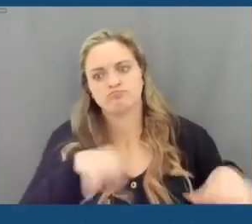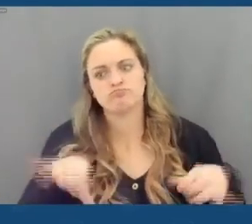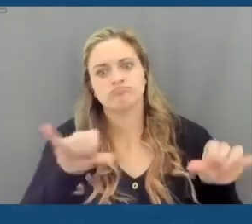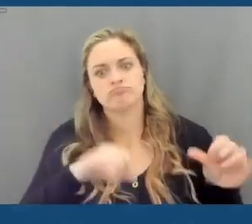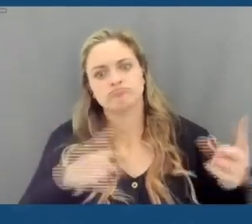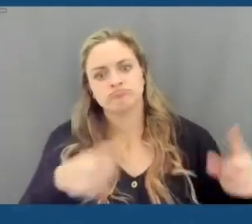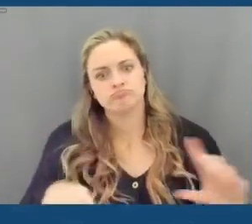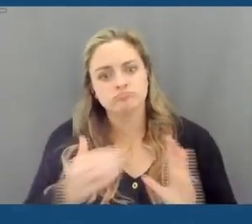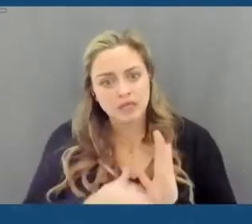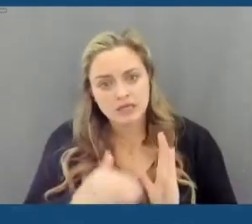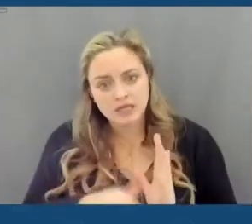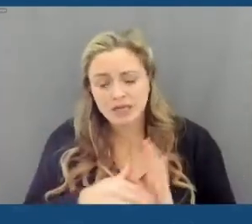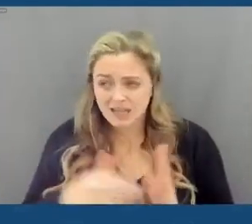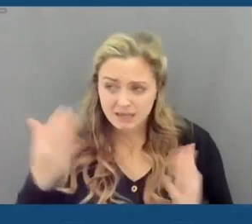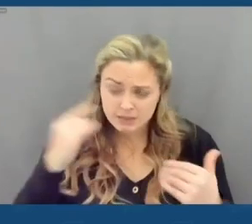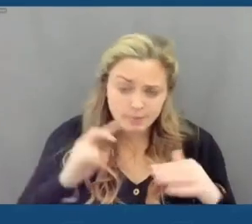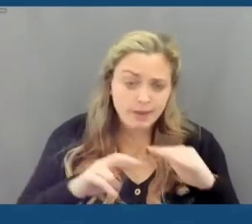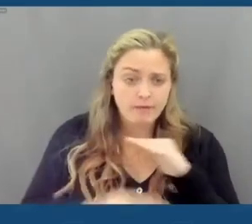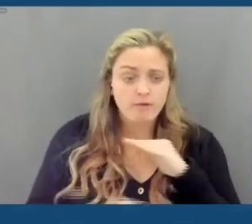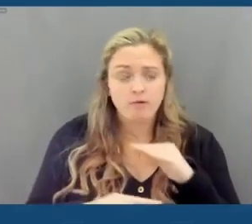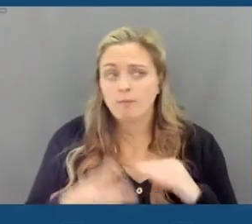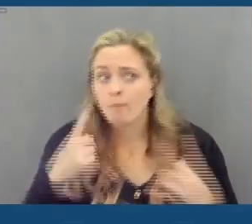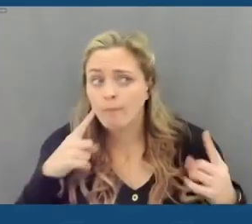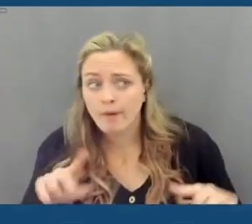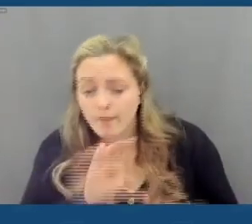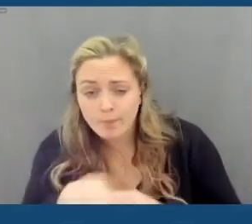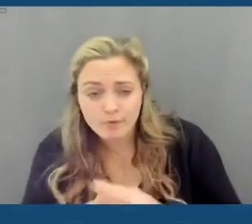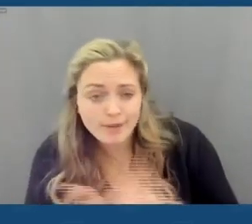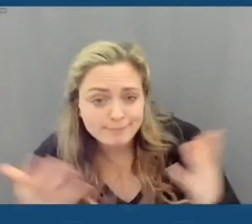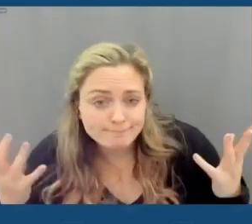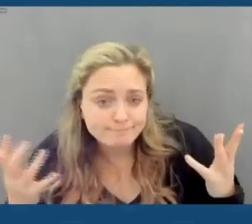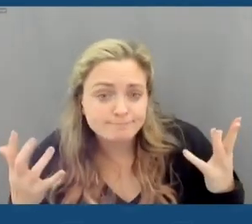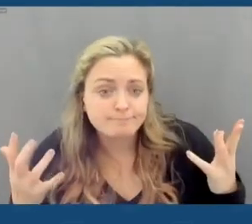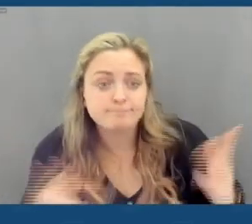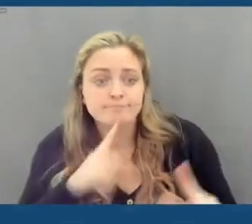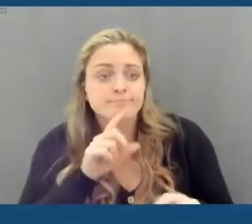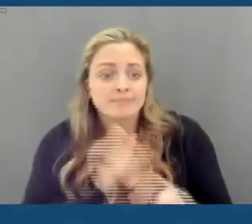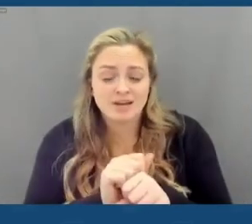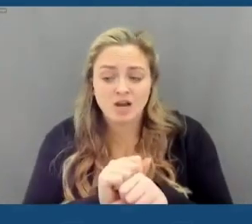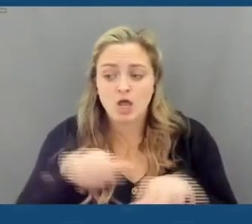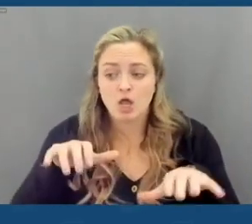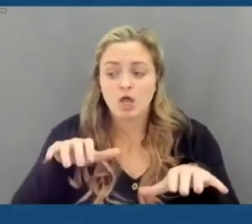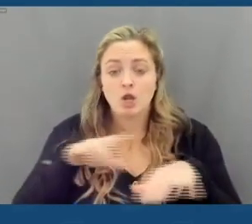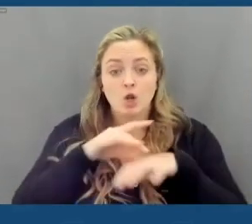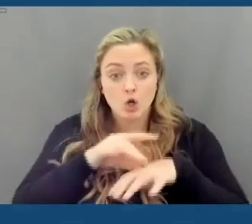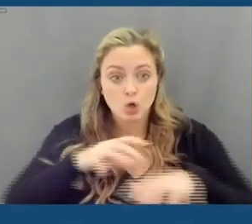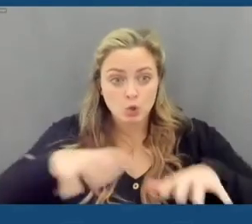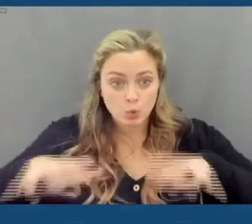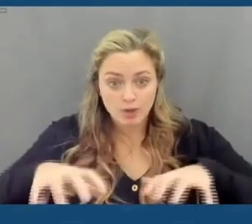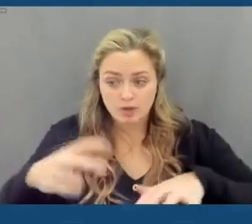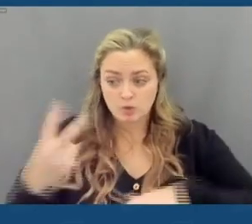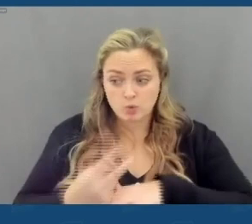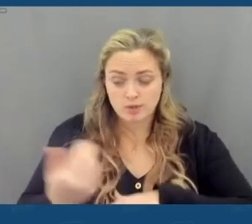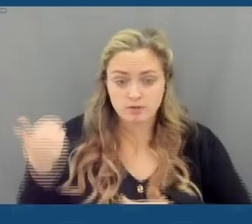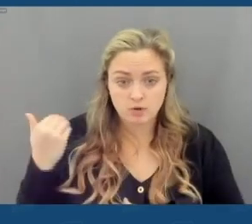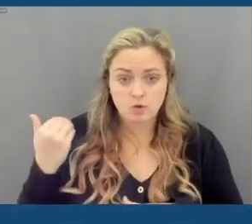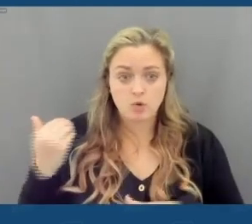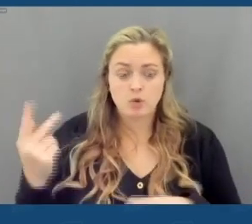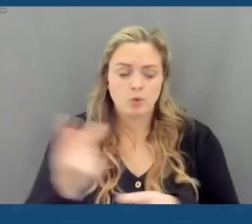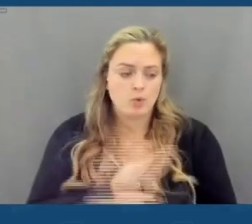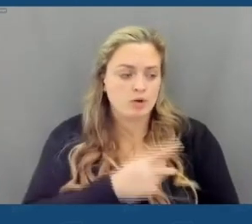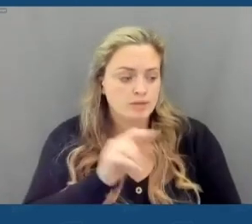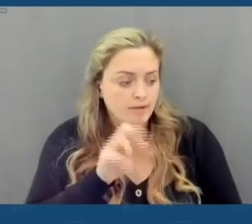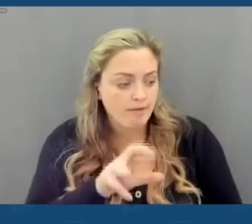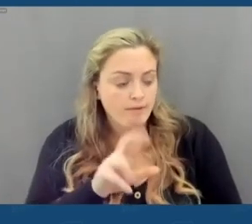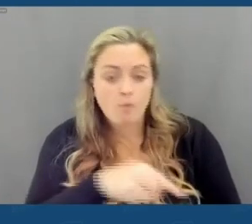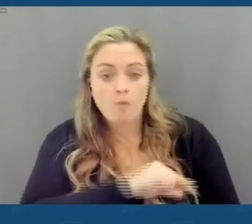come to expect that I wake up every day like, what happened overnight? We literally had an earthquake 2 nights ago. You know, we had the worst air quality in the